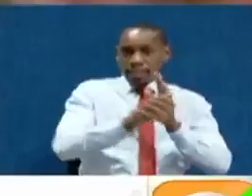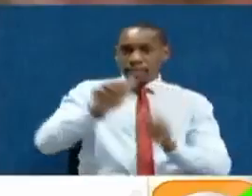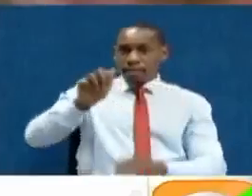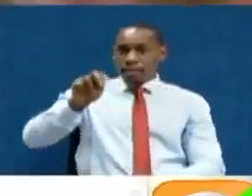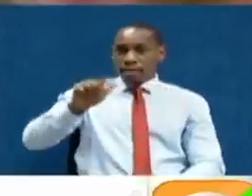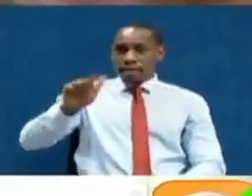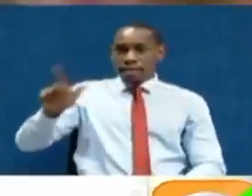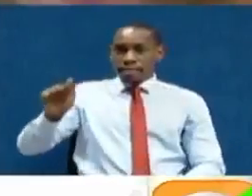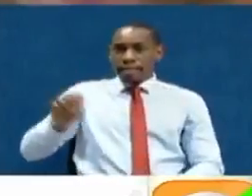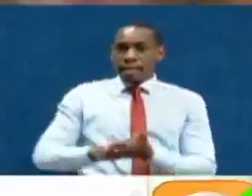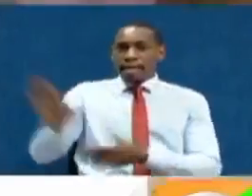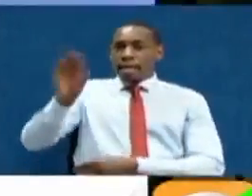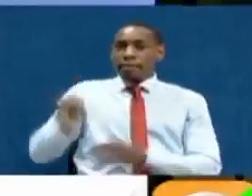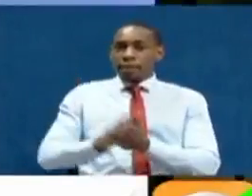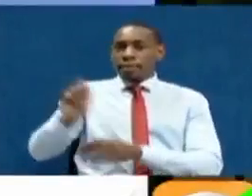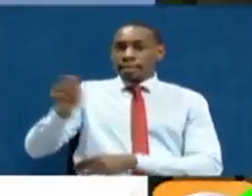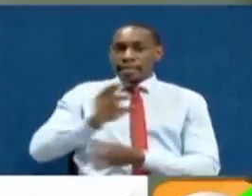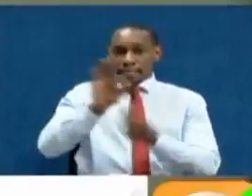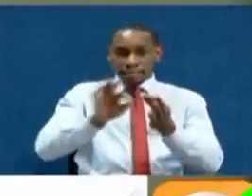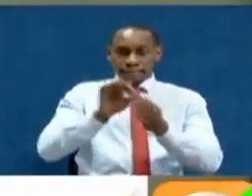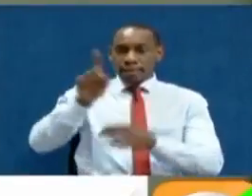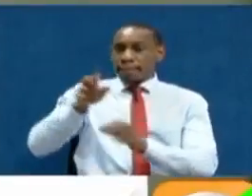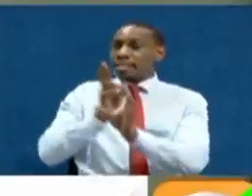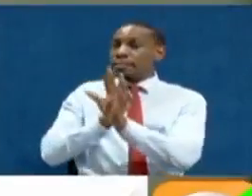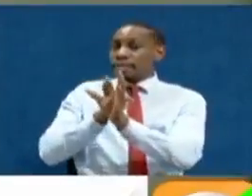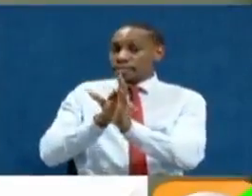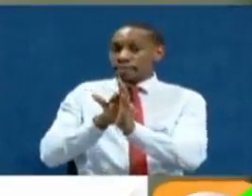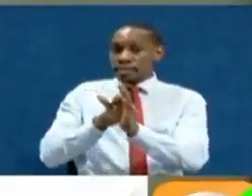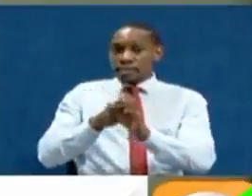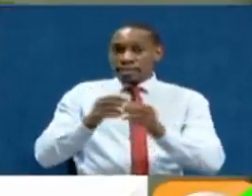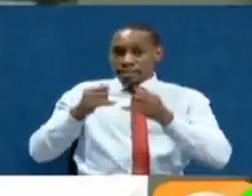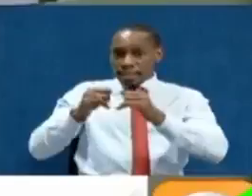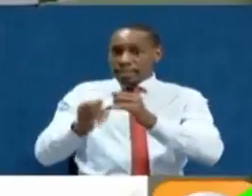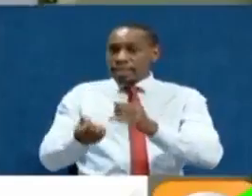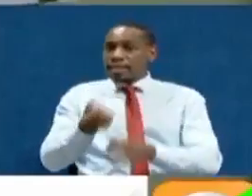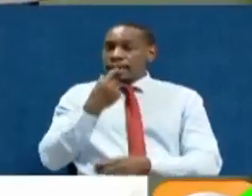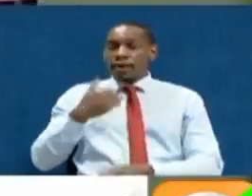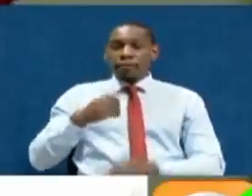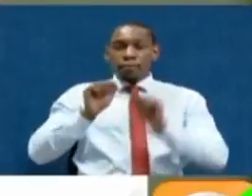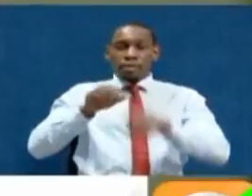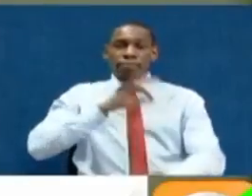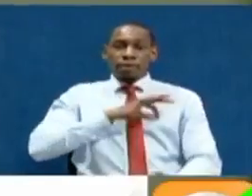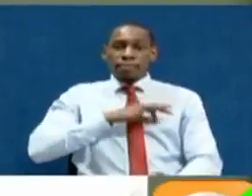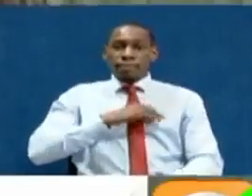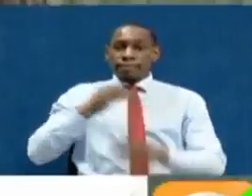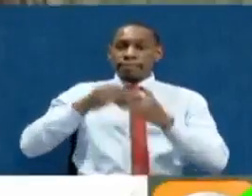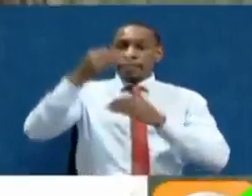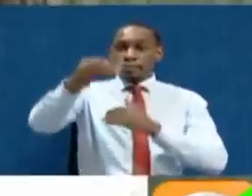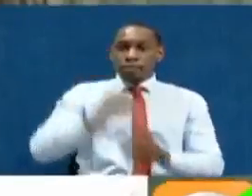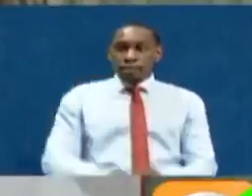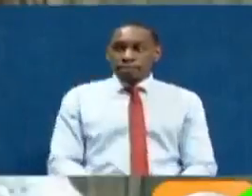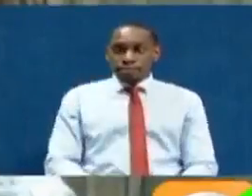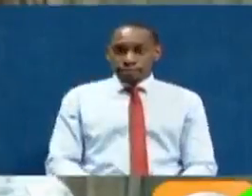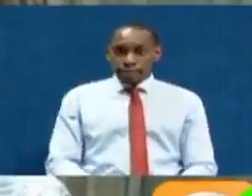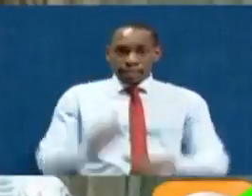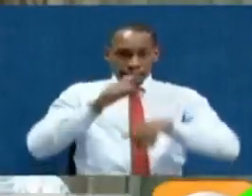Omwanzala, Africa and Kenya in particular must participate in these clinical trials in order to benefit in the long run. It is